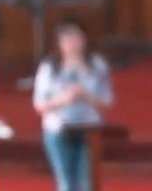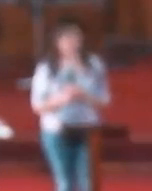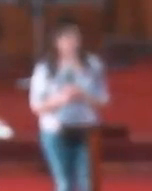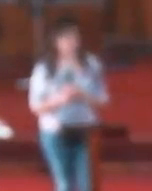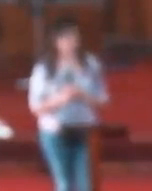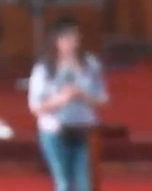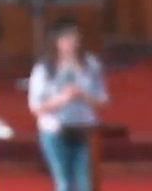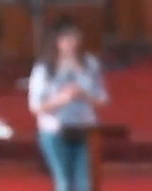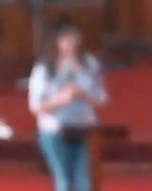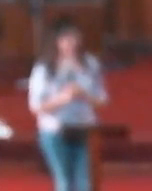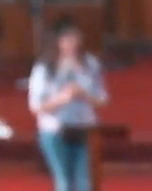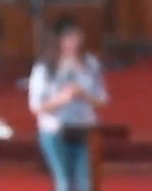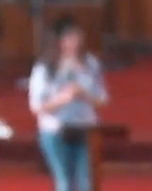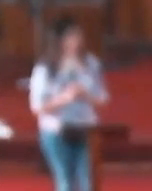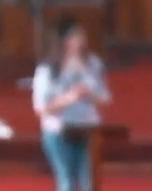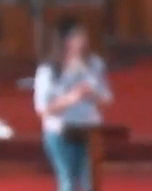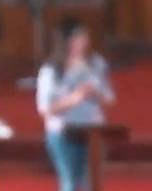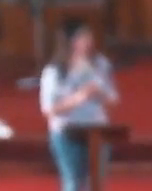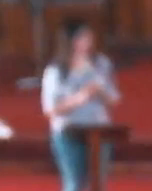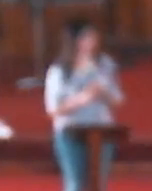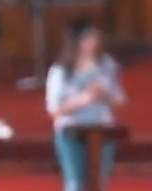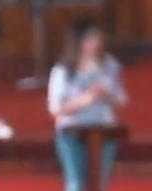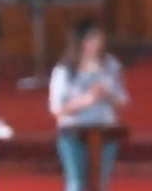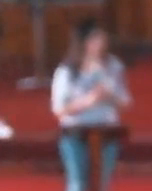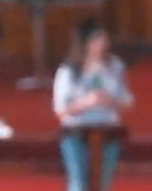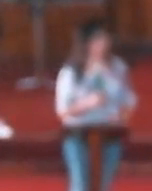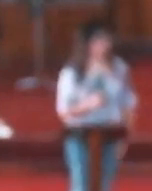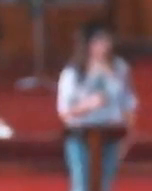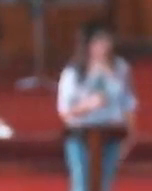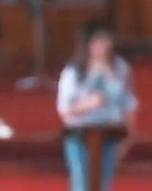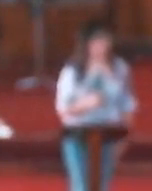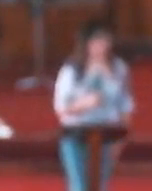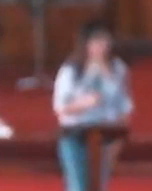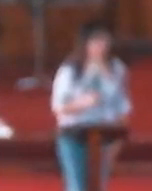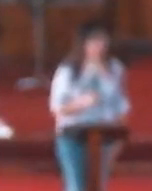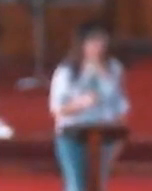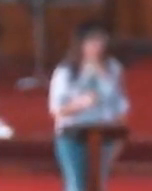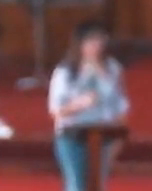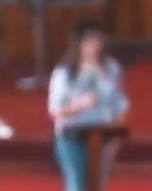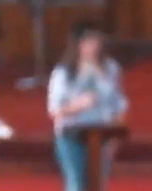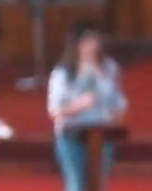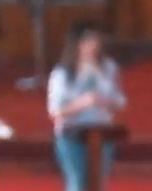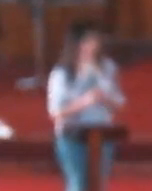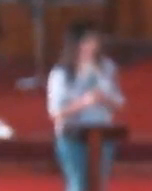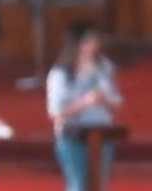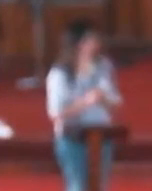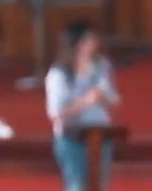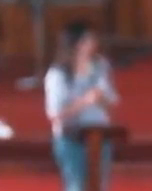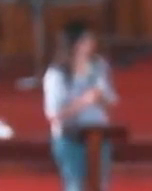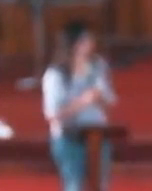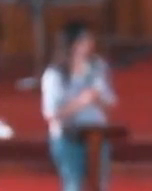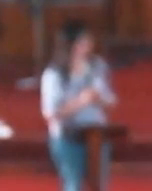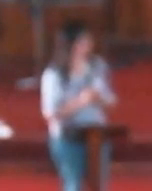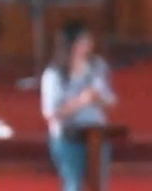Excelente ejemplo. Yeah. A veces alguien le recetaron un doctor, le recetaron a alguien una medicina y era para